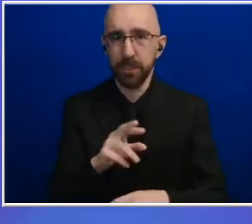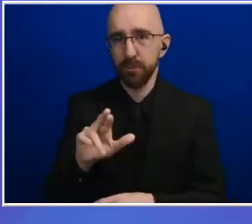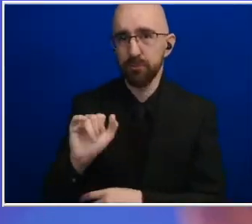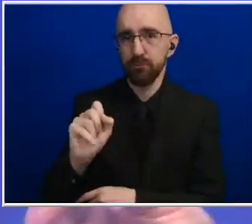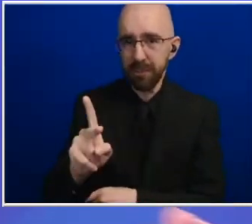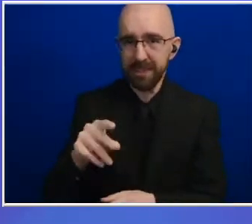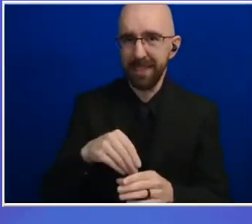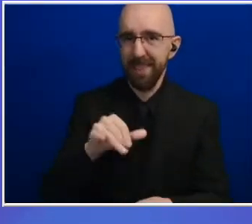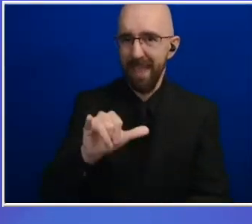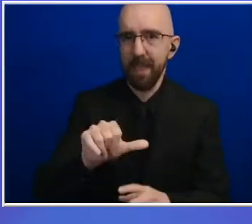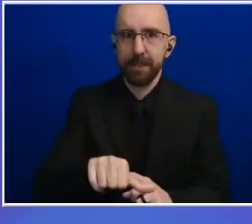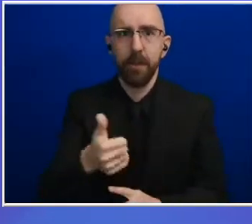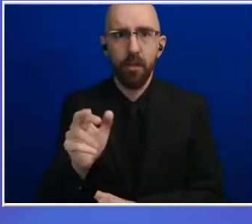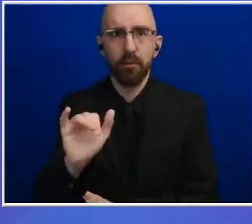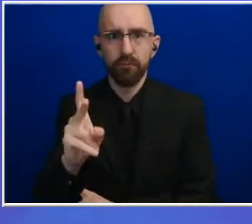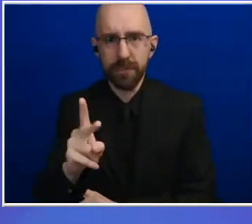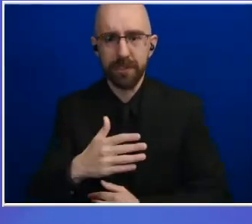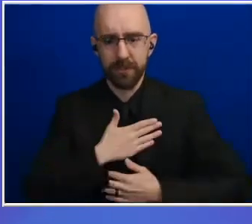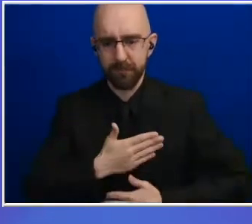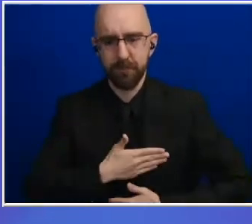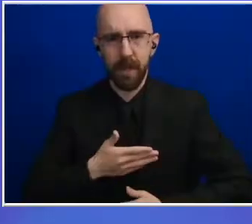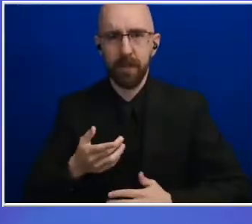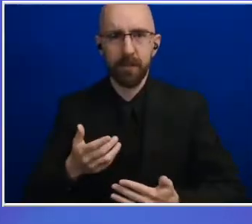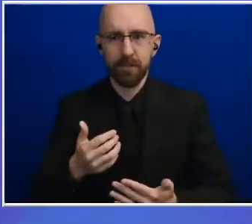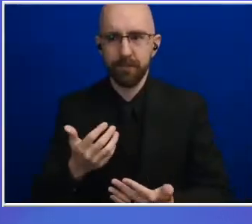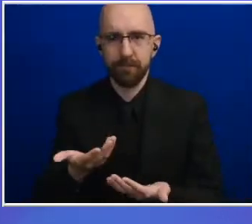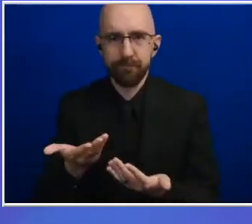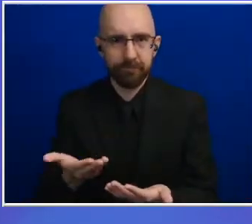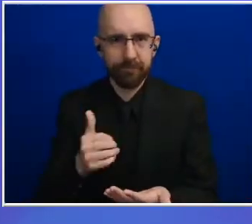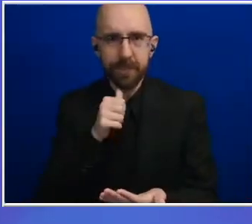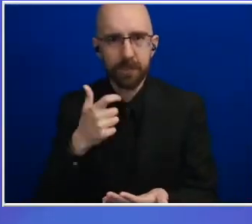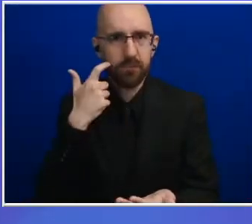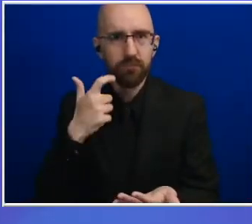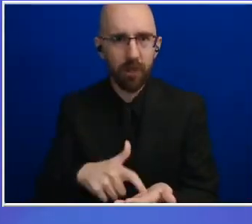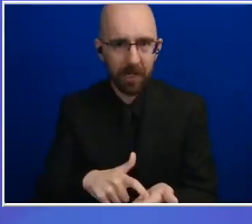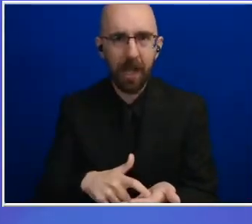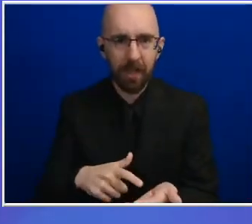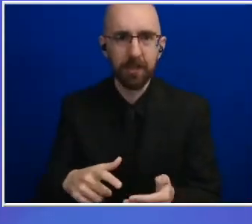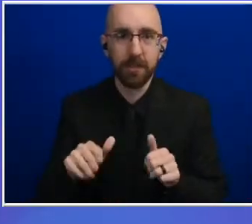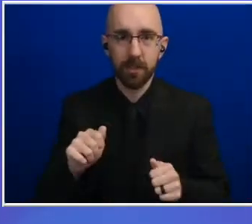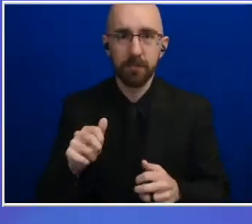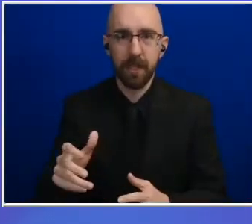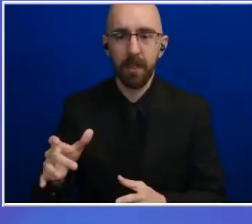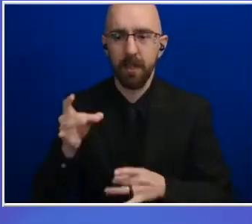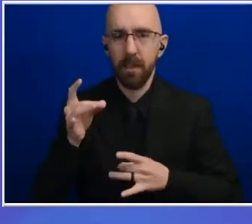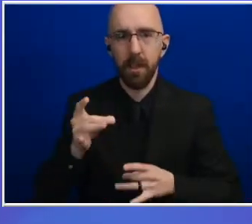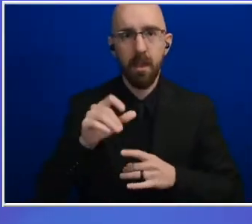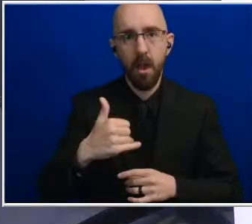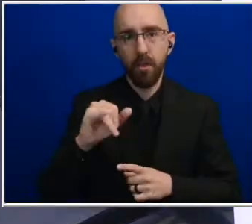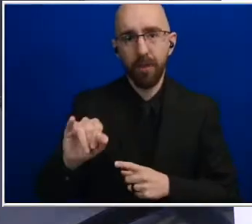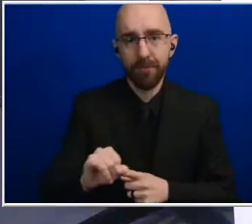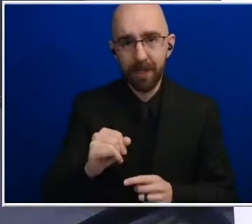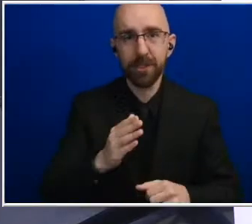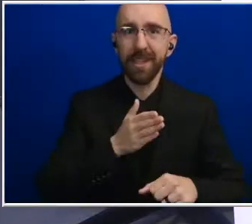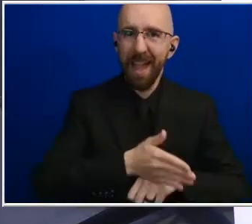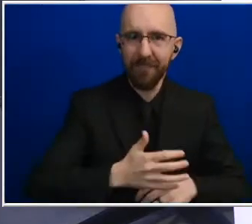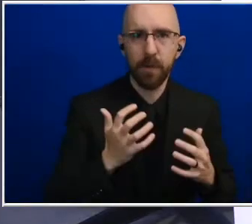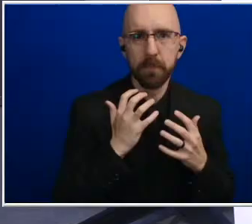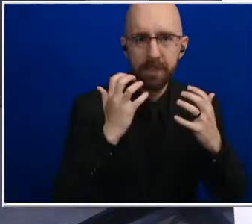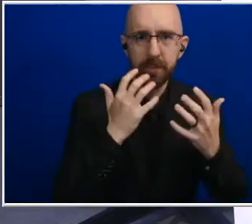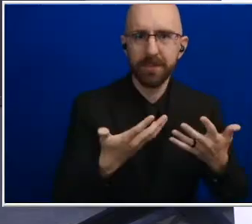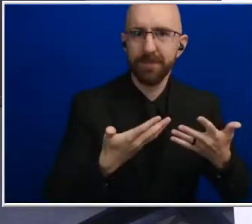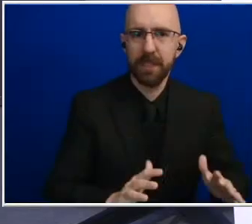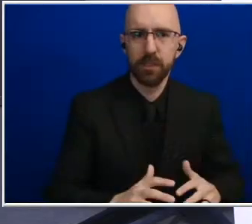that is not as well recognized, but you can be susceptible to other infections after you've had measles. And I will say